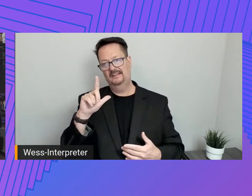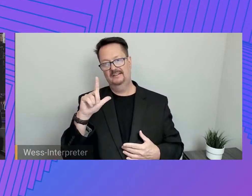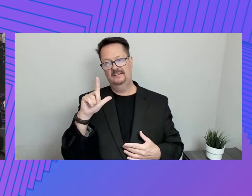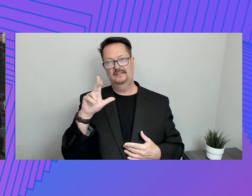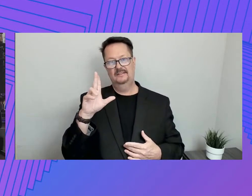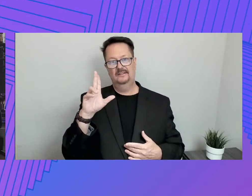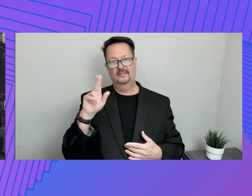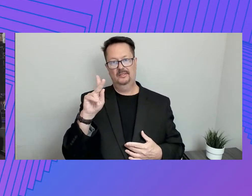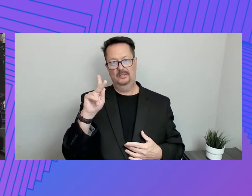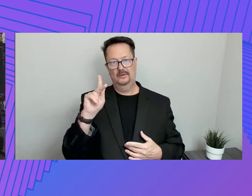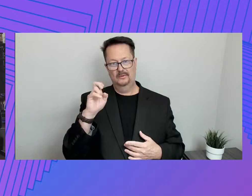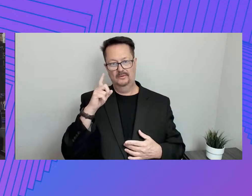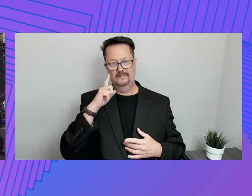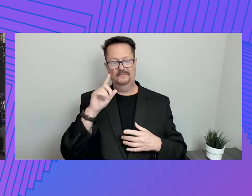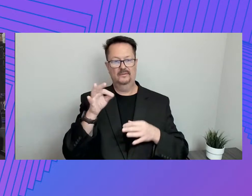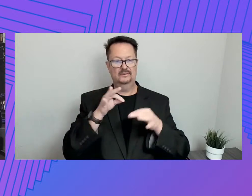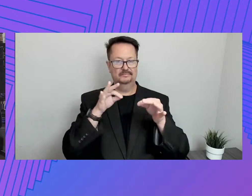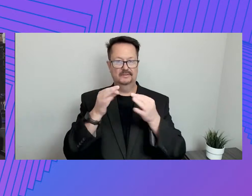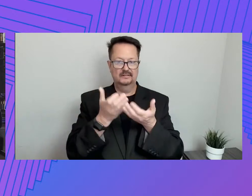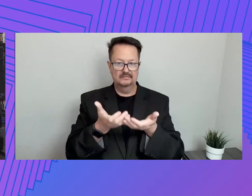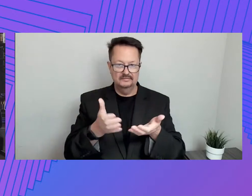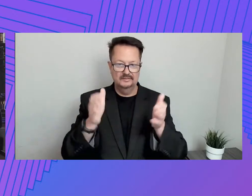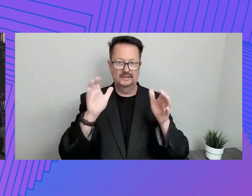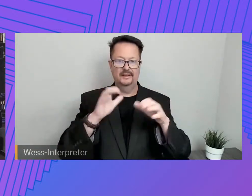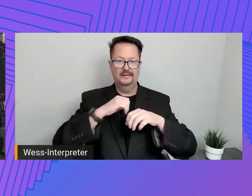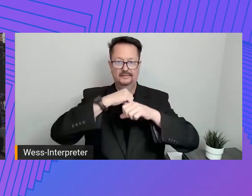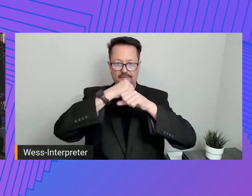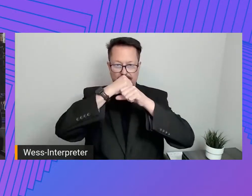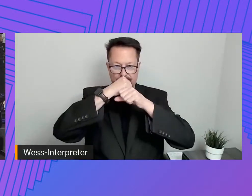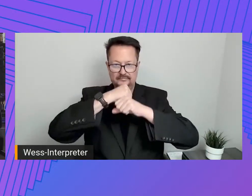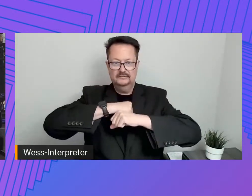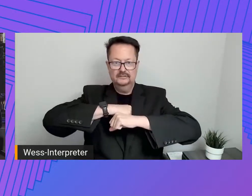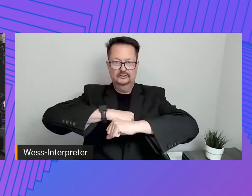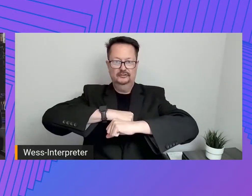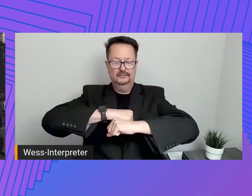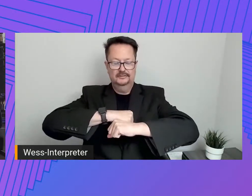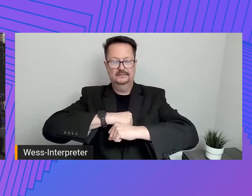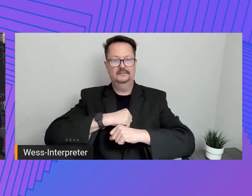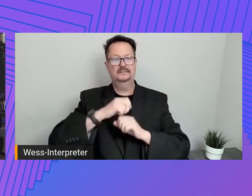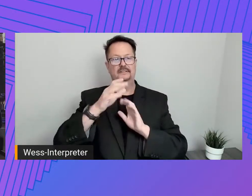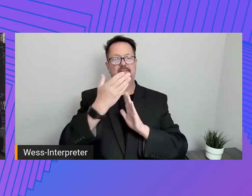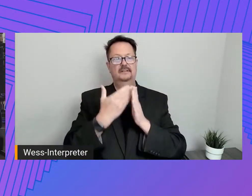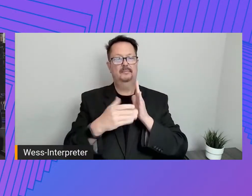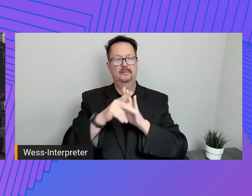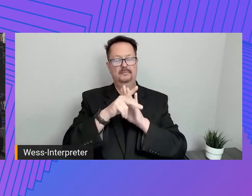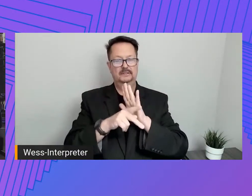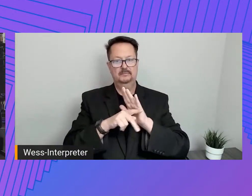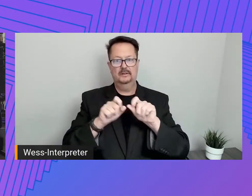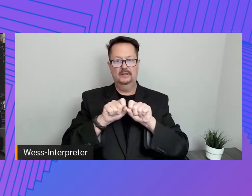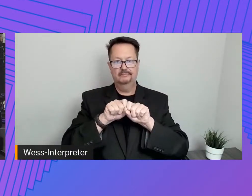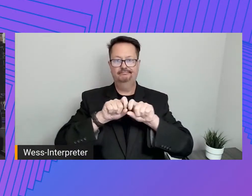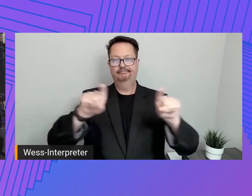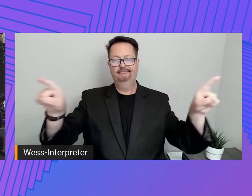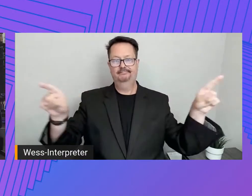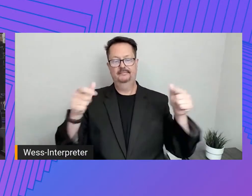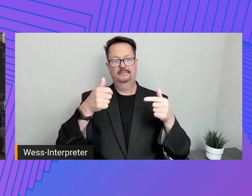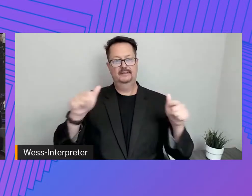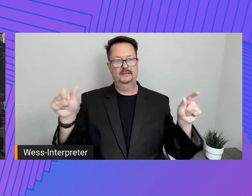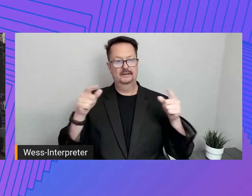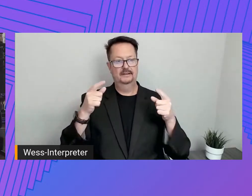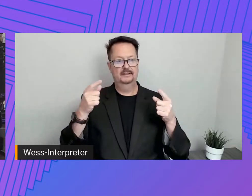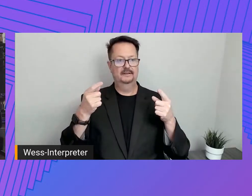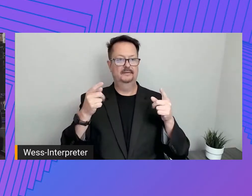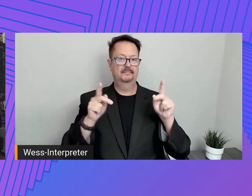through container security and some of the principles that we all need to keep in mind as we deploy apps to any public platform. The